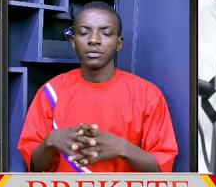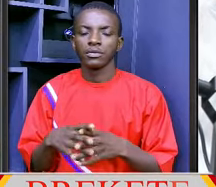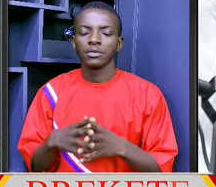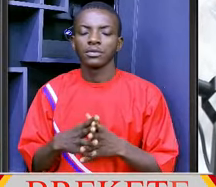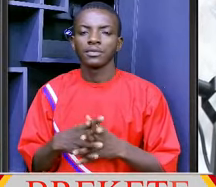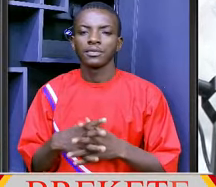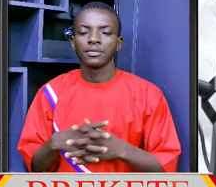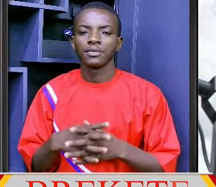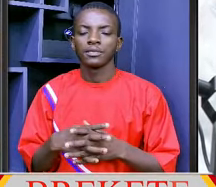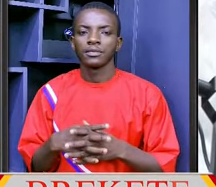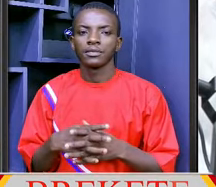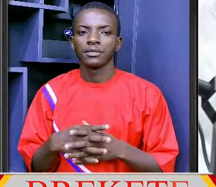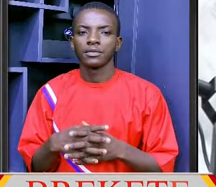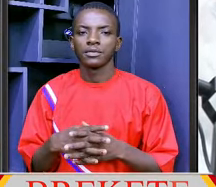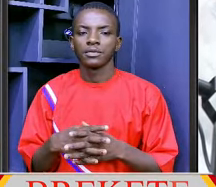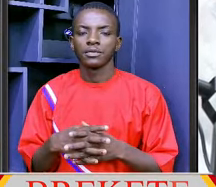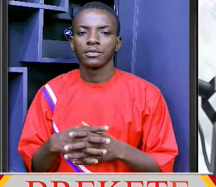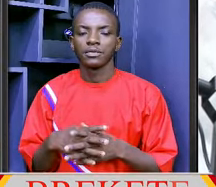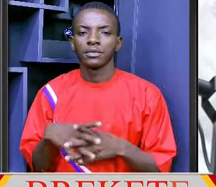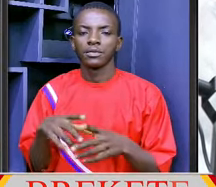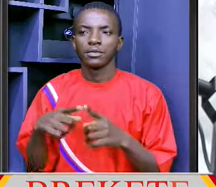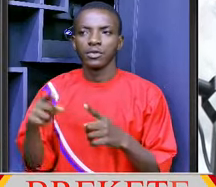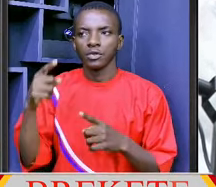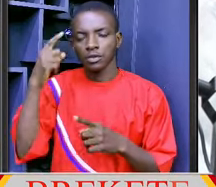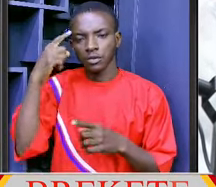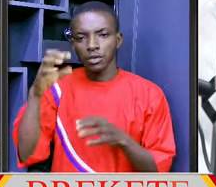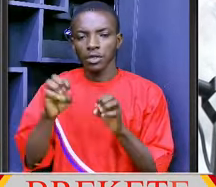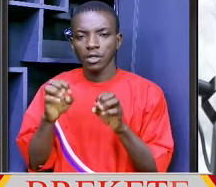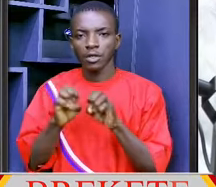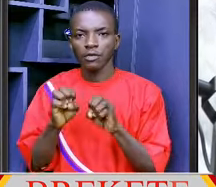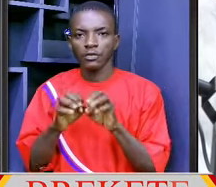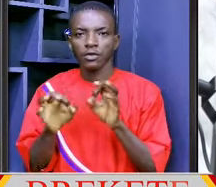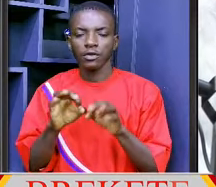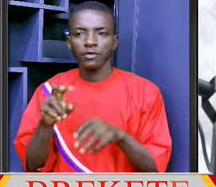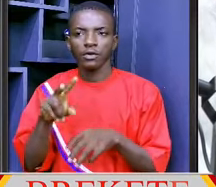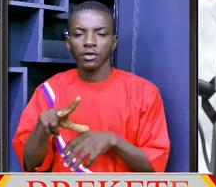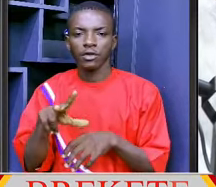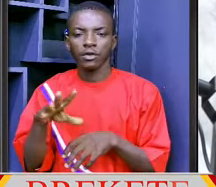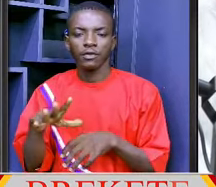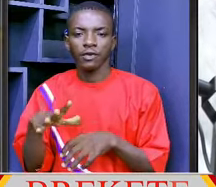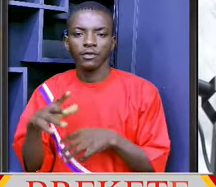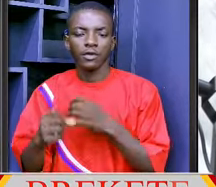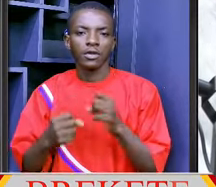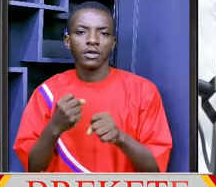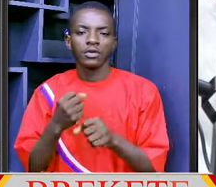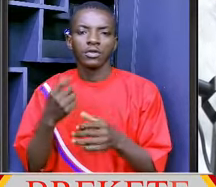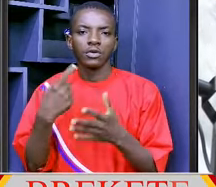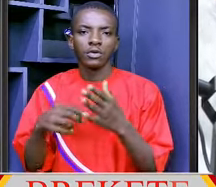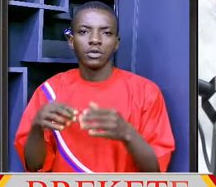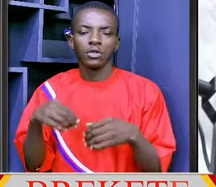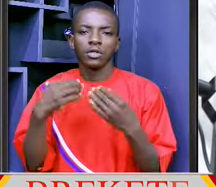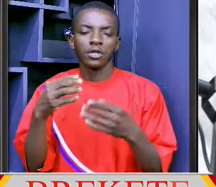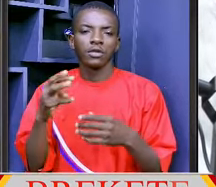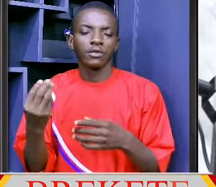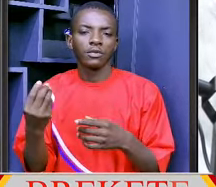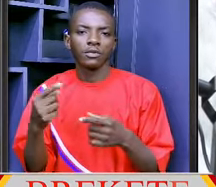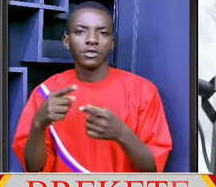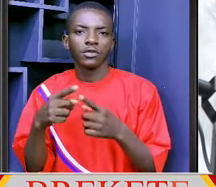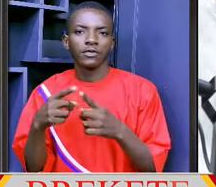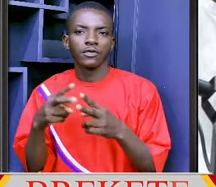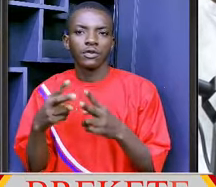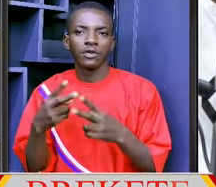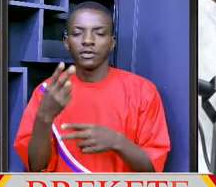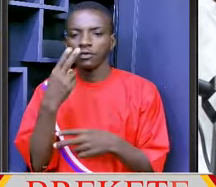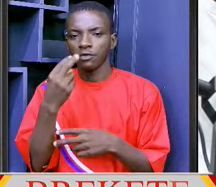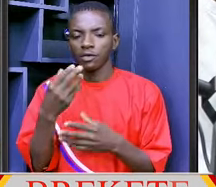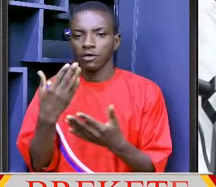serve. Okay. So it was. When I would discover, say, even if na 35 years he served, waiting they go give him a very